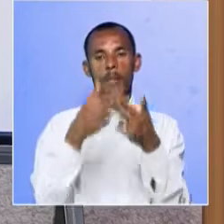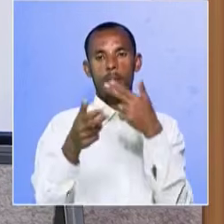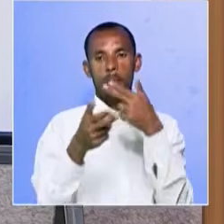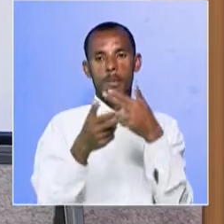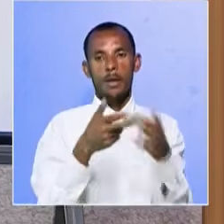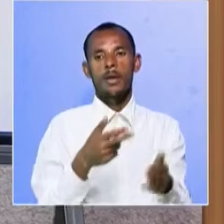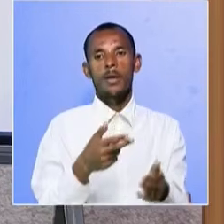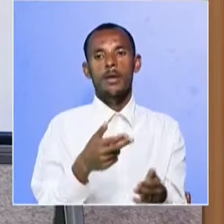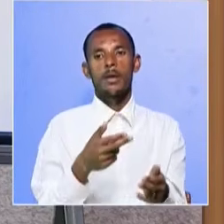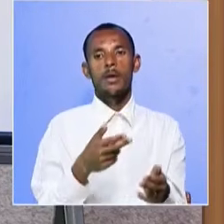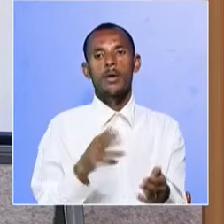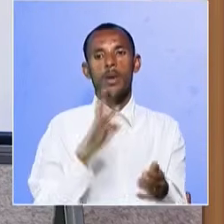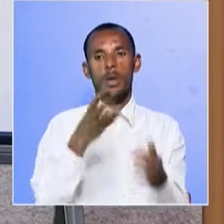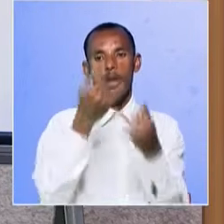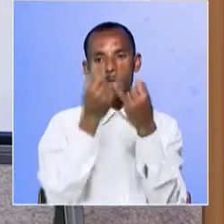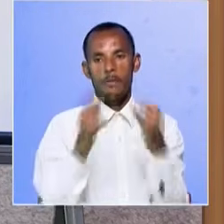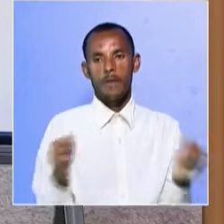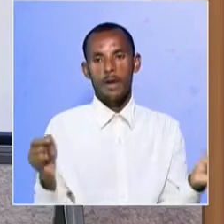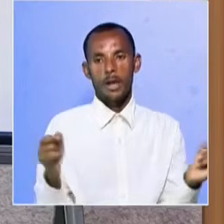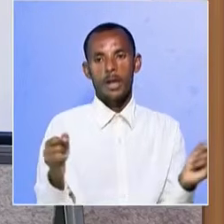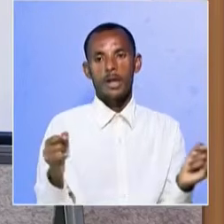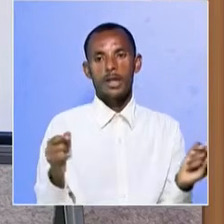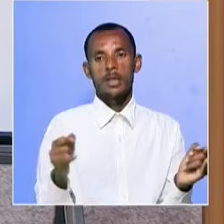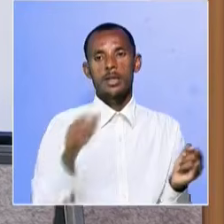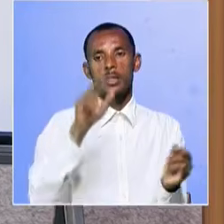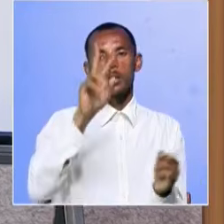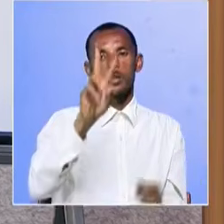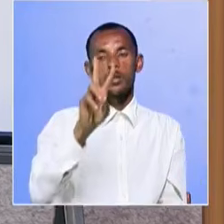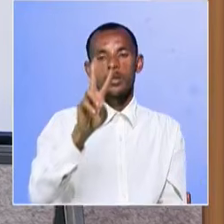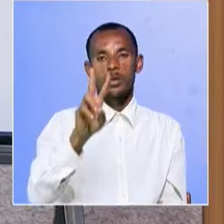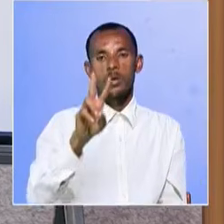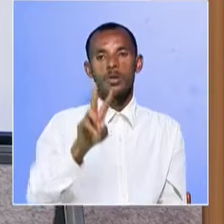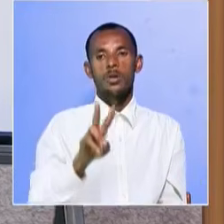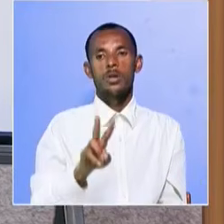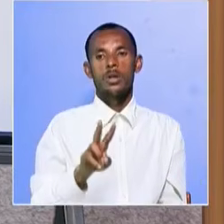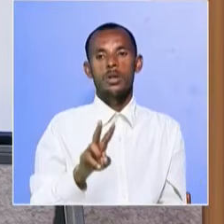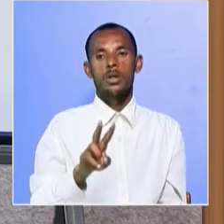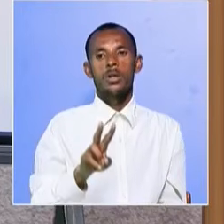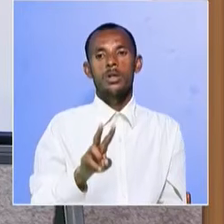multiply, we divide two